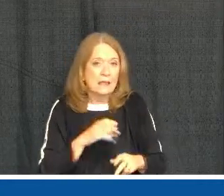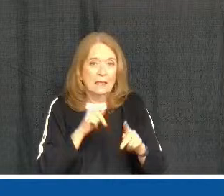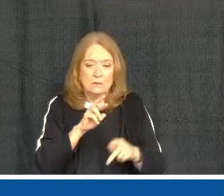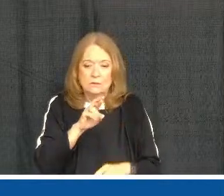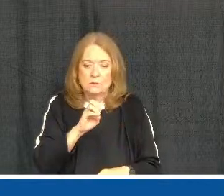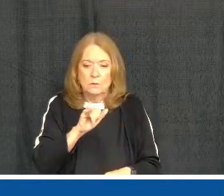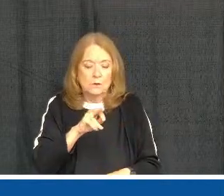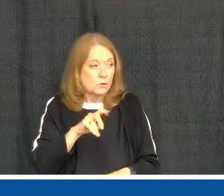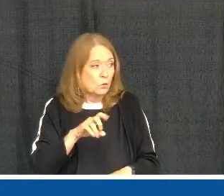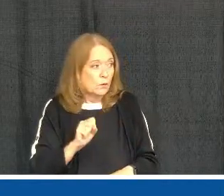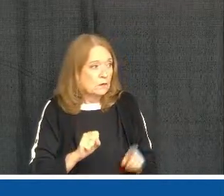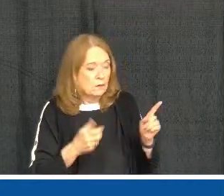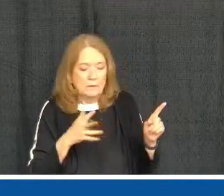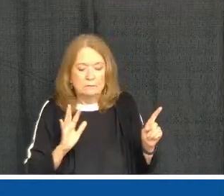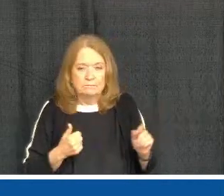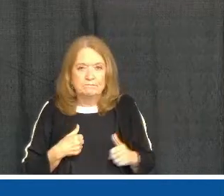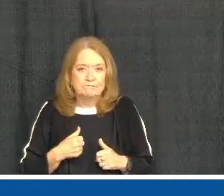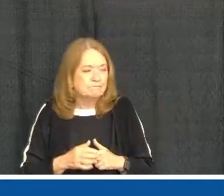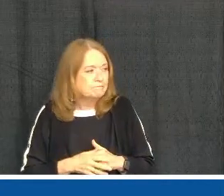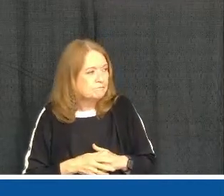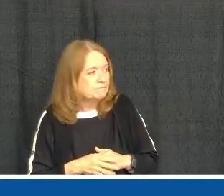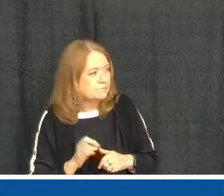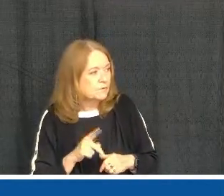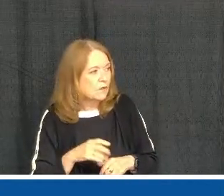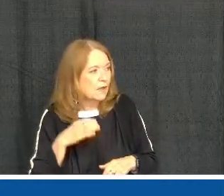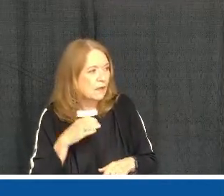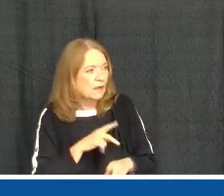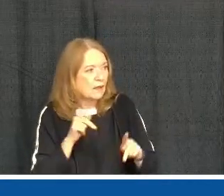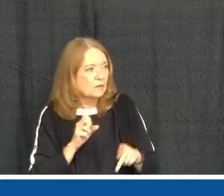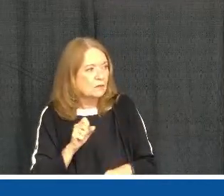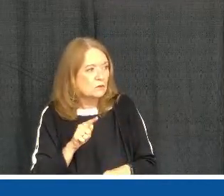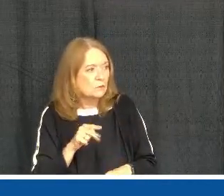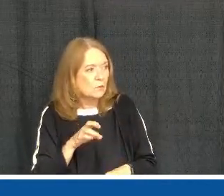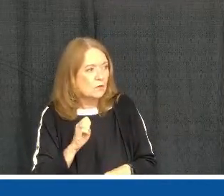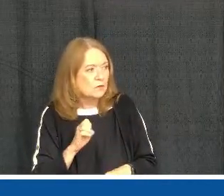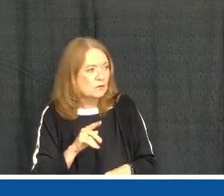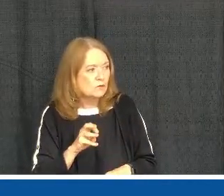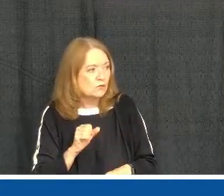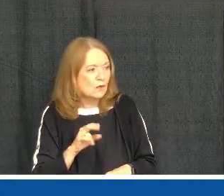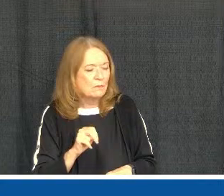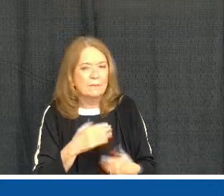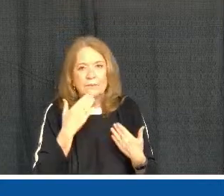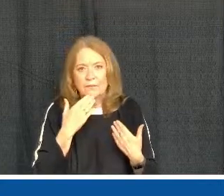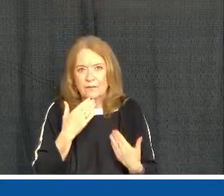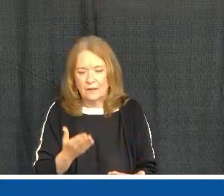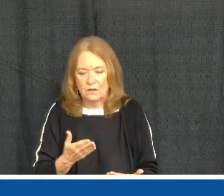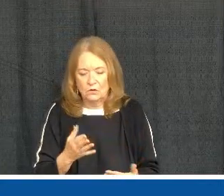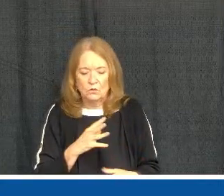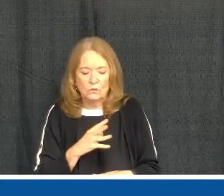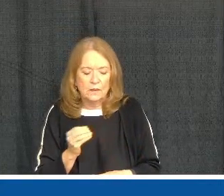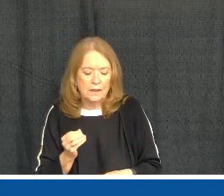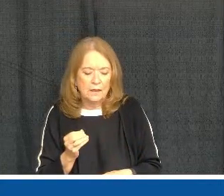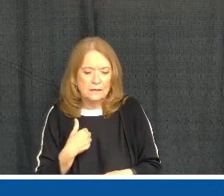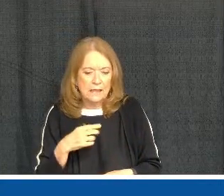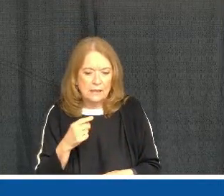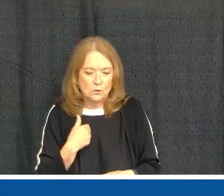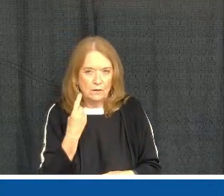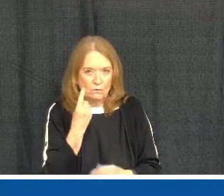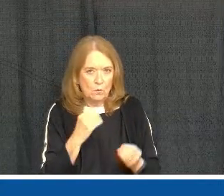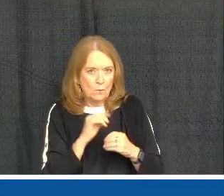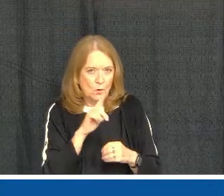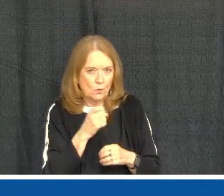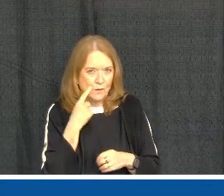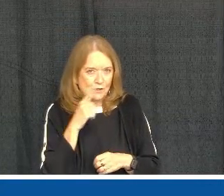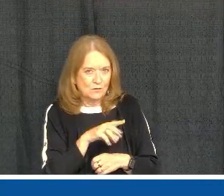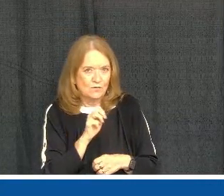Reynolds. Okay. Councilperson Streetman. Thank you. And I do have one more question for